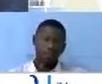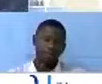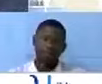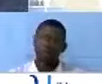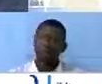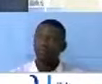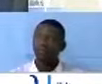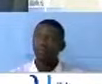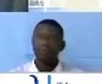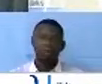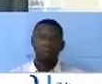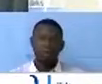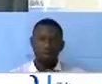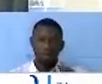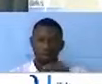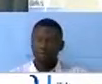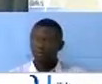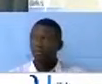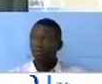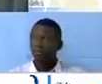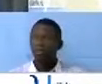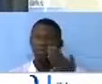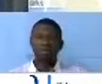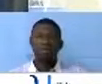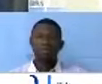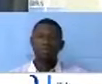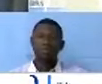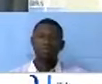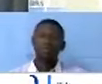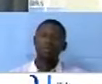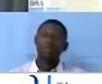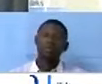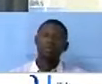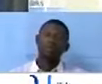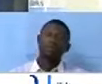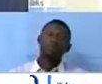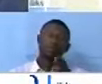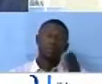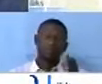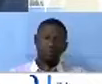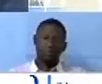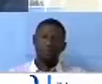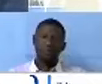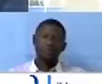We have extracted it, Mr. Chair, from the detention registers of Holgam.